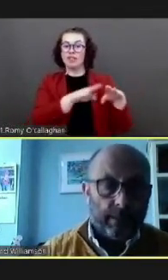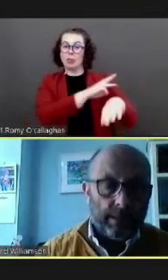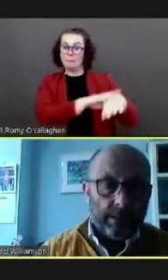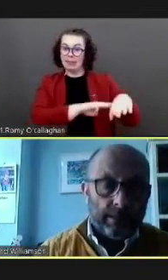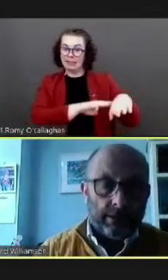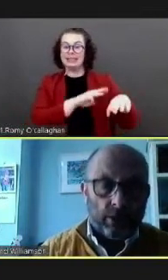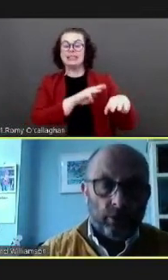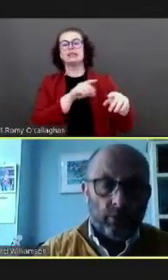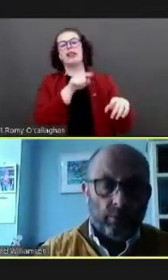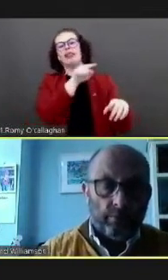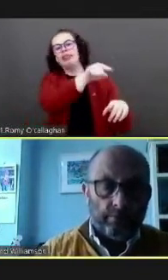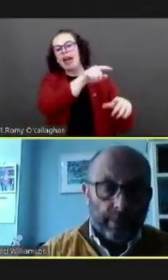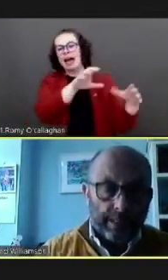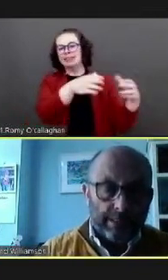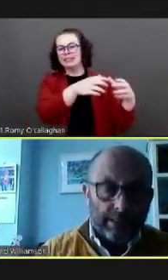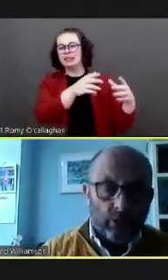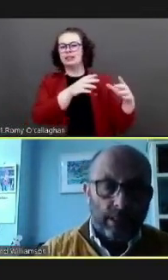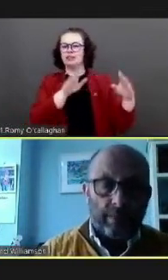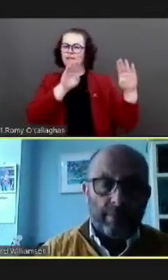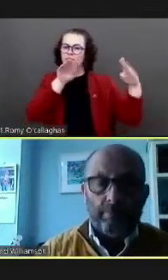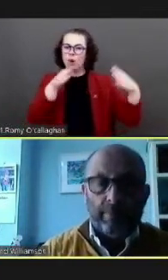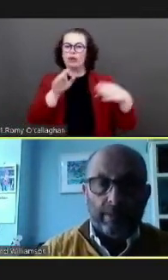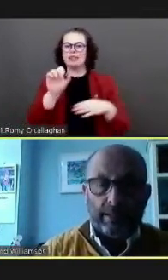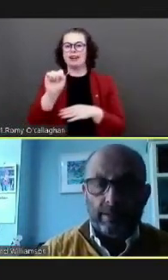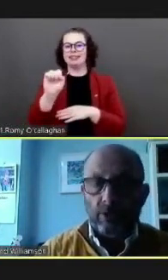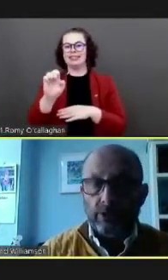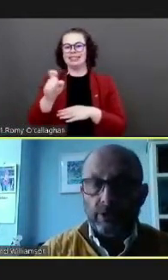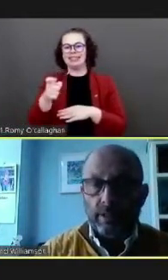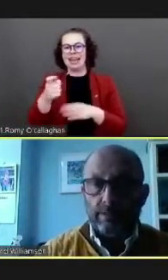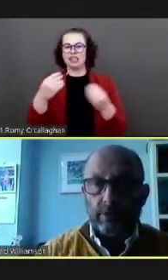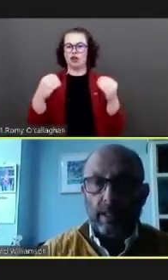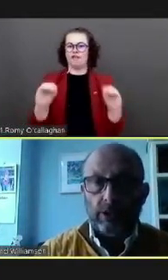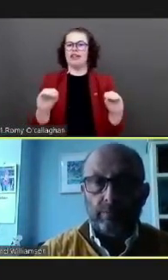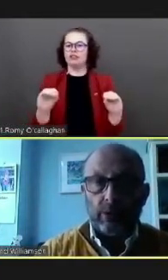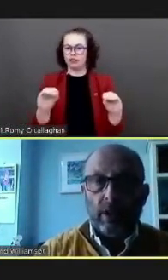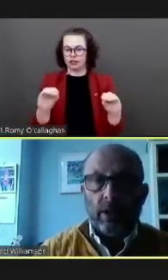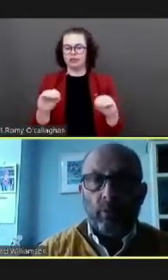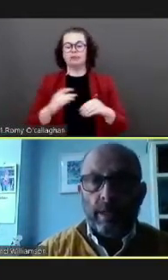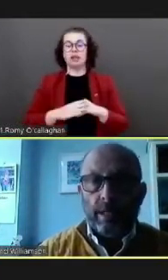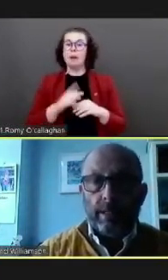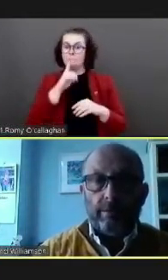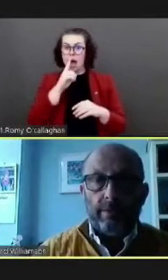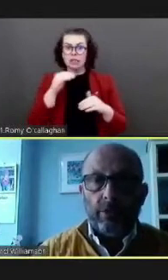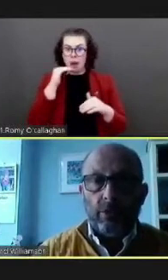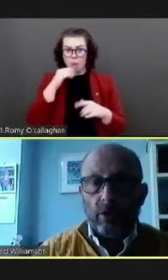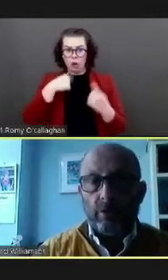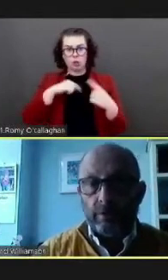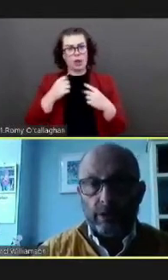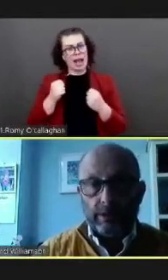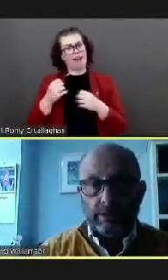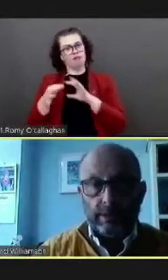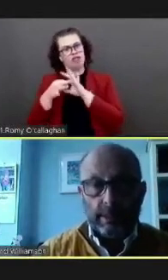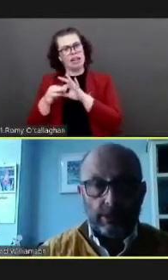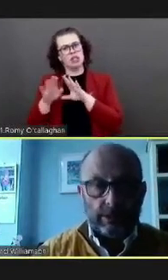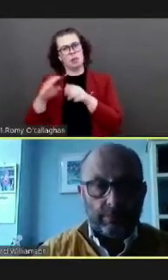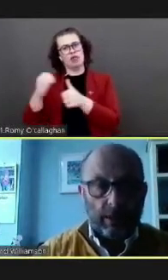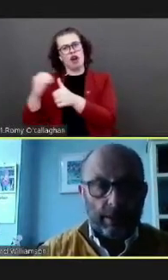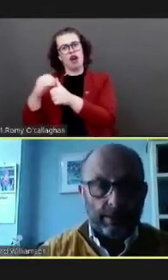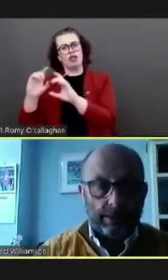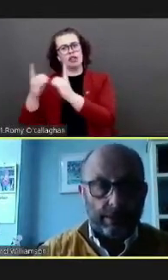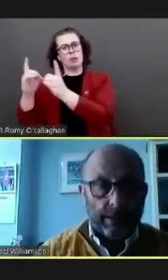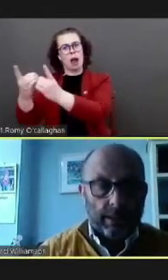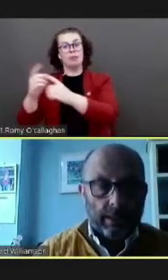community. So, but it's looking about building those kinds of relationships with the non-criminal justice